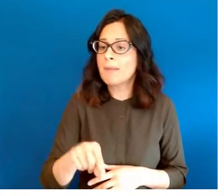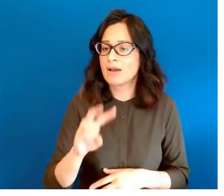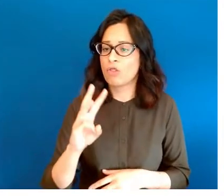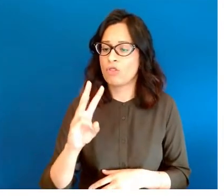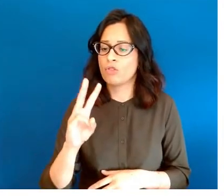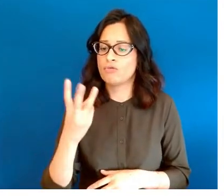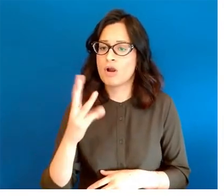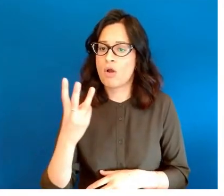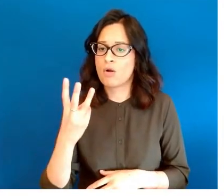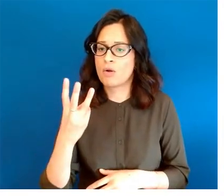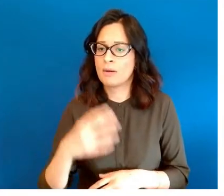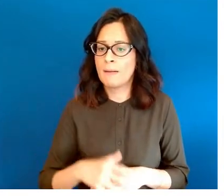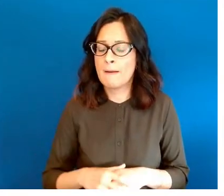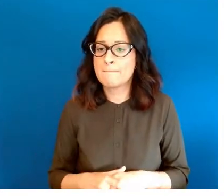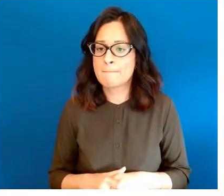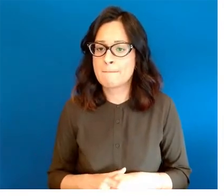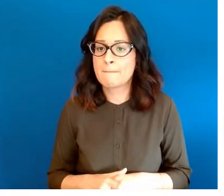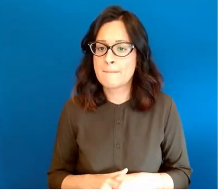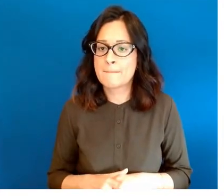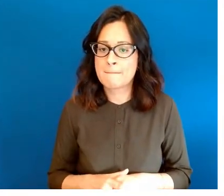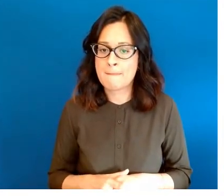reconvene. Thank you.